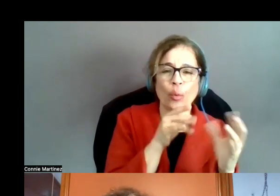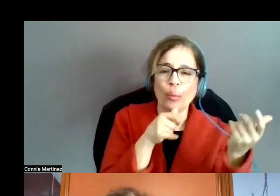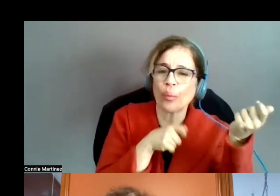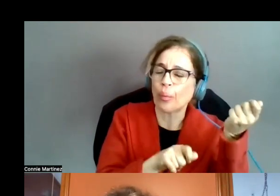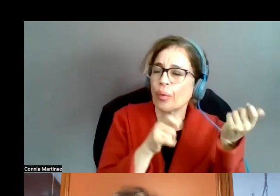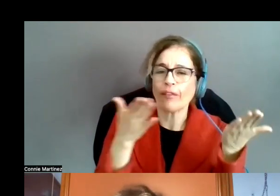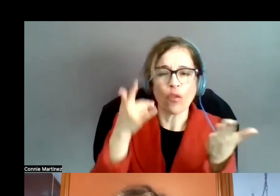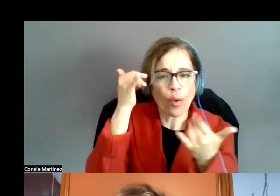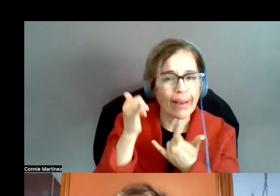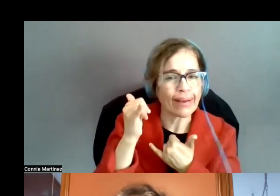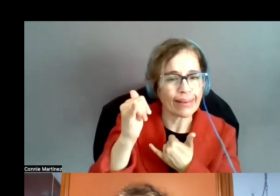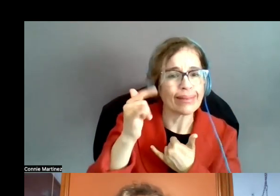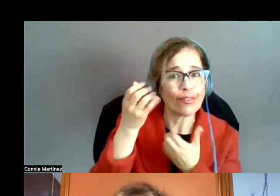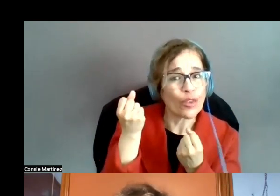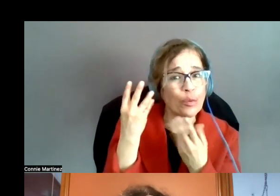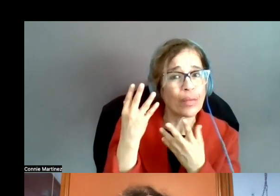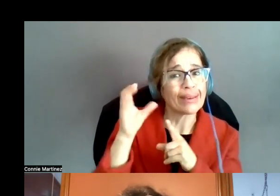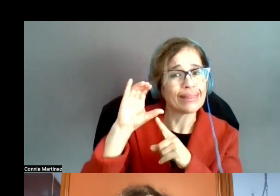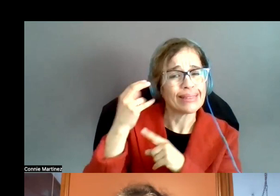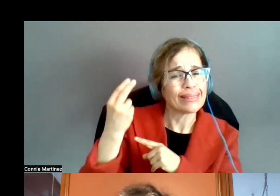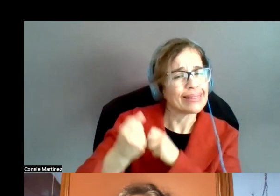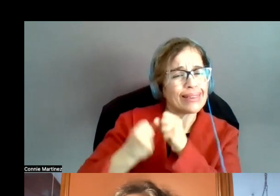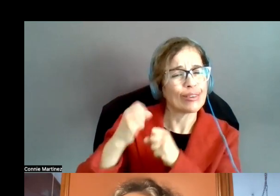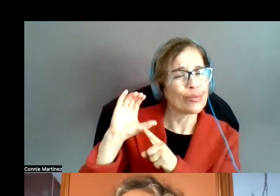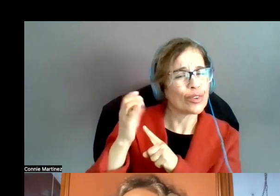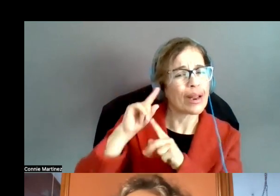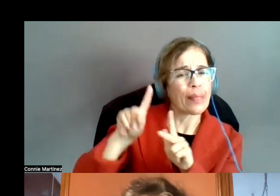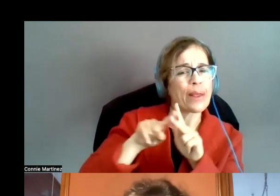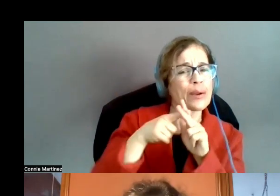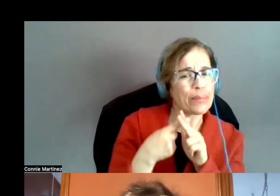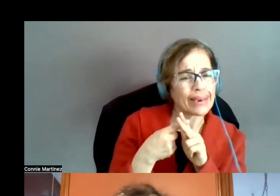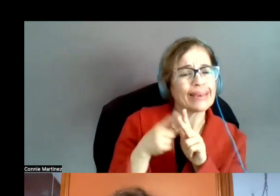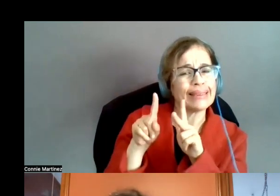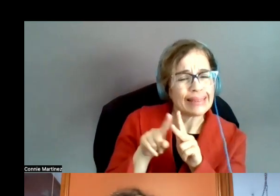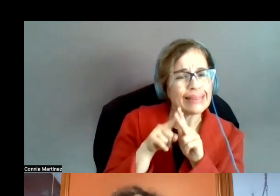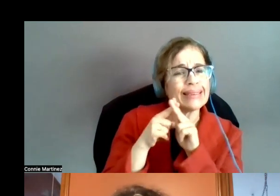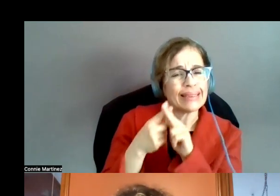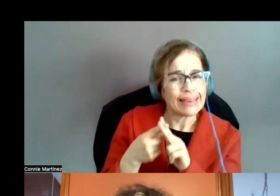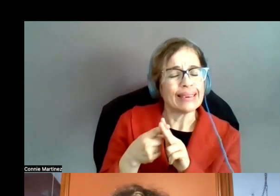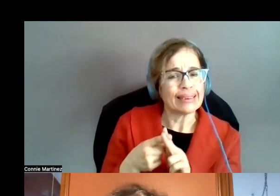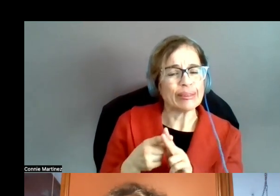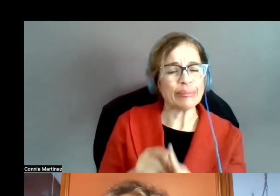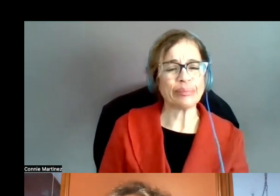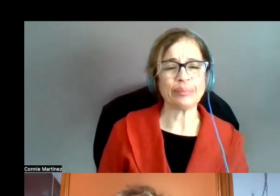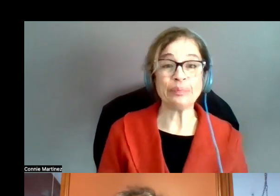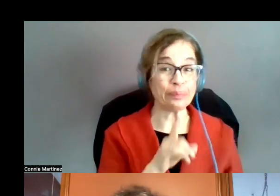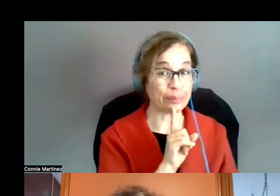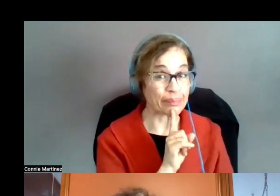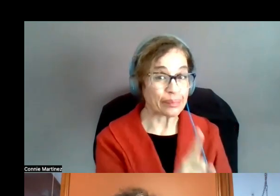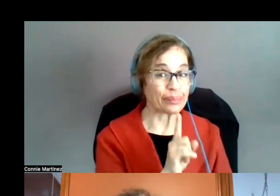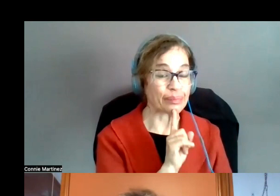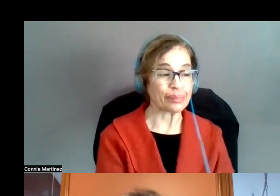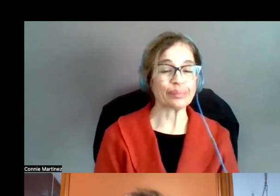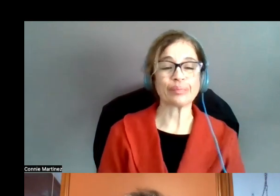for forever, and they've been here for many centuries, but there was a beginning to them. For sure.